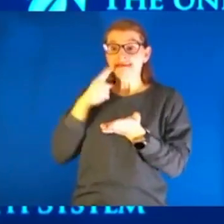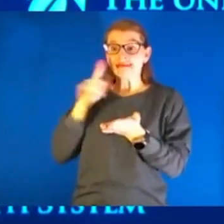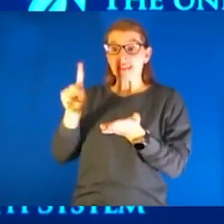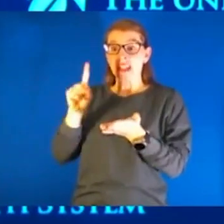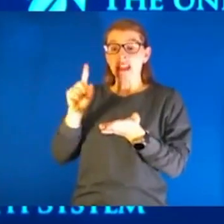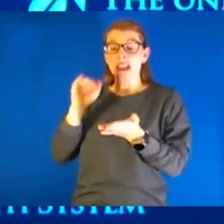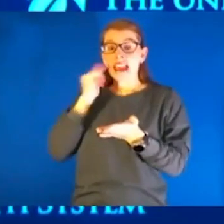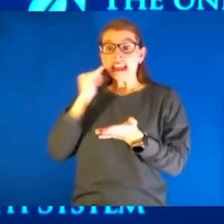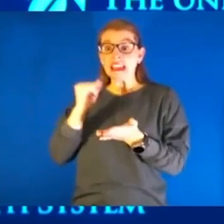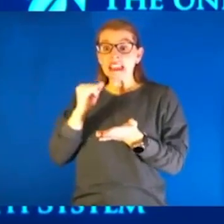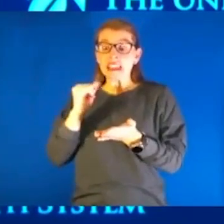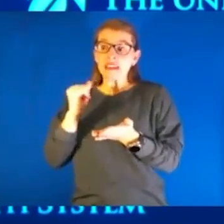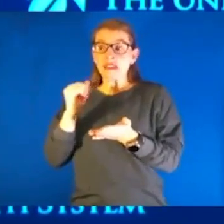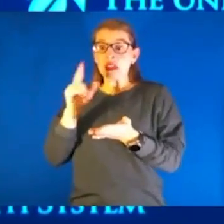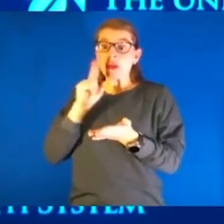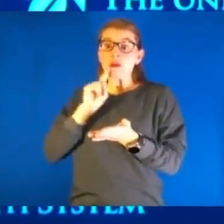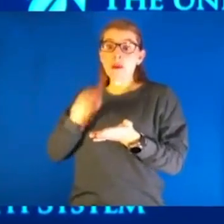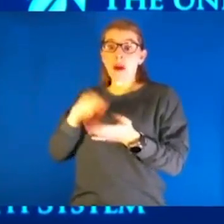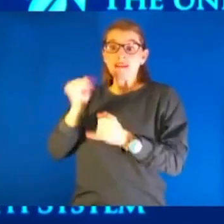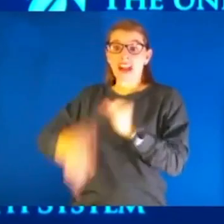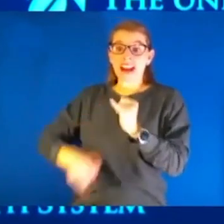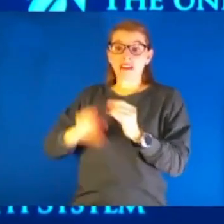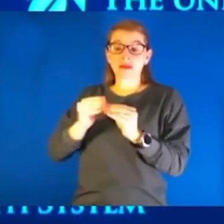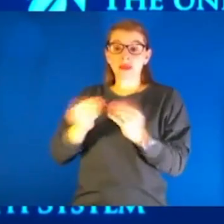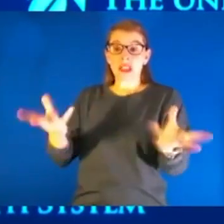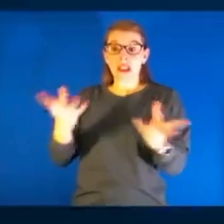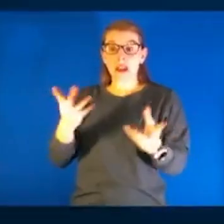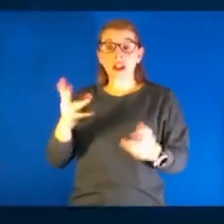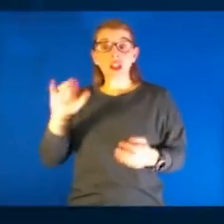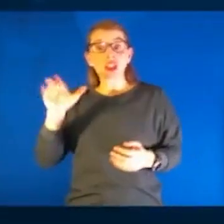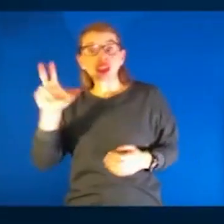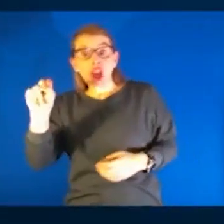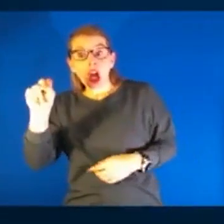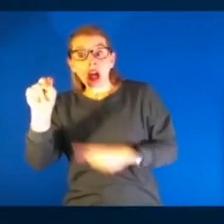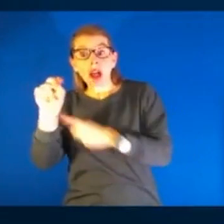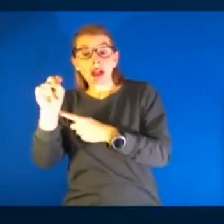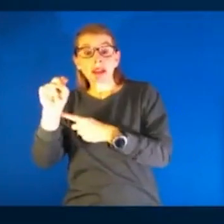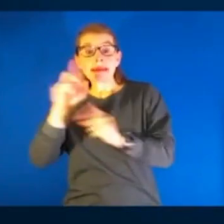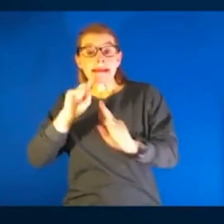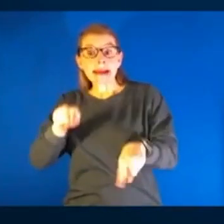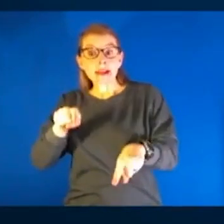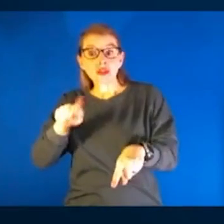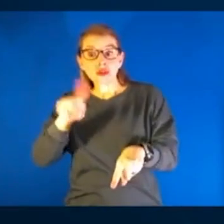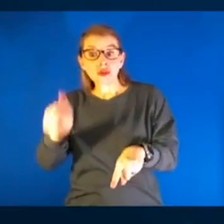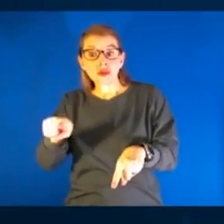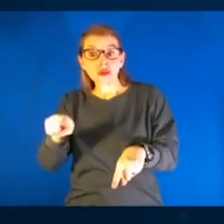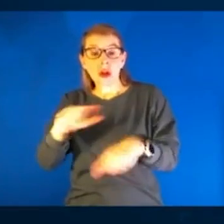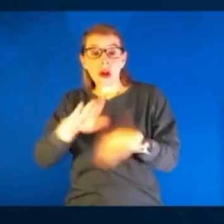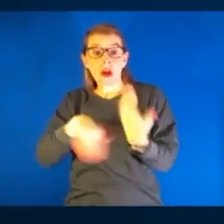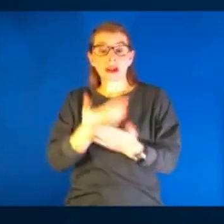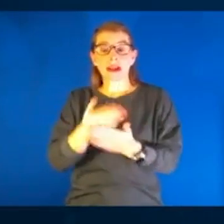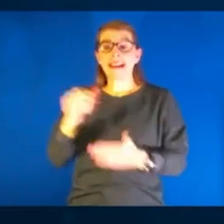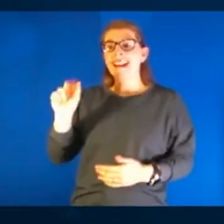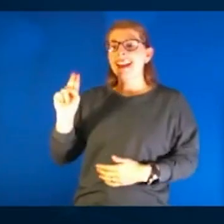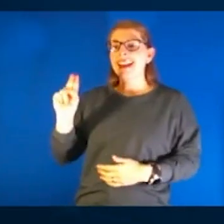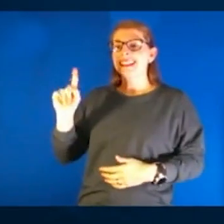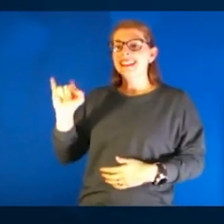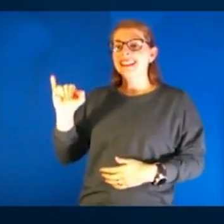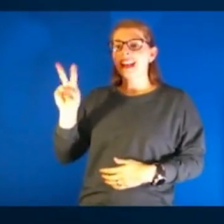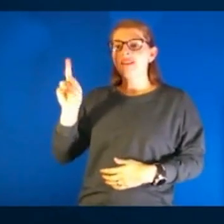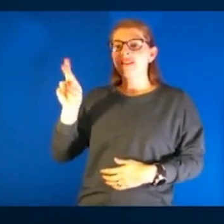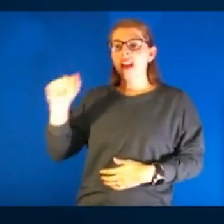answer your question? Anything else you wanted to ask? Yeah, you were leading into it asking about the antiviral drugs, because I've